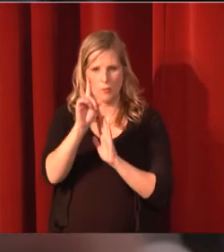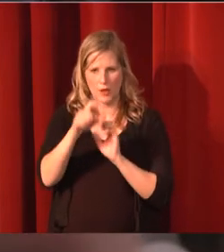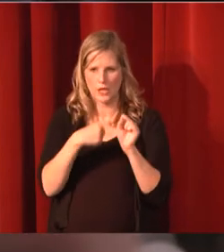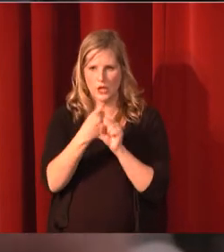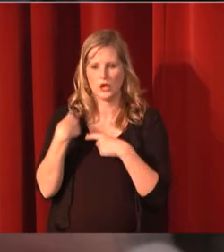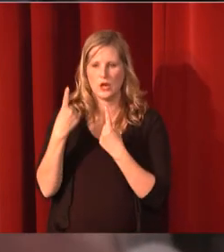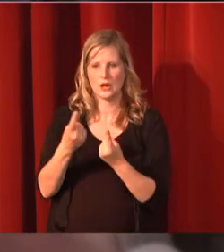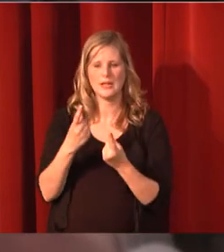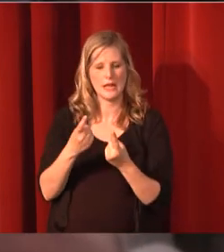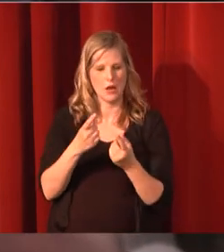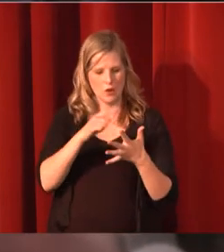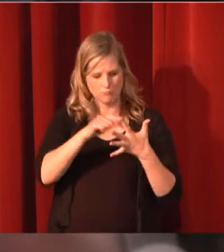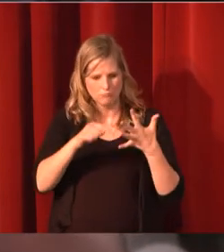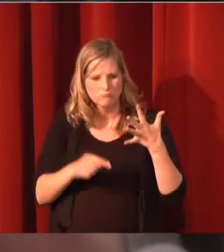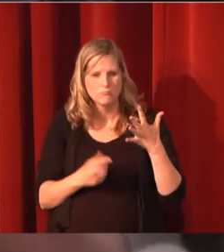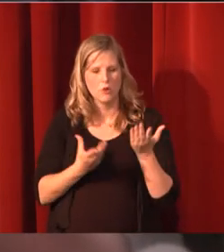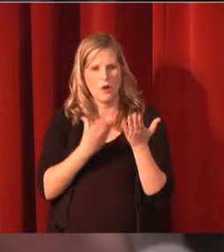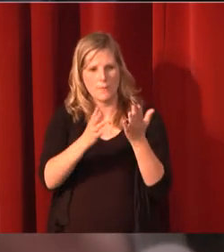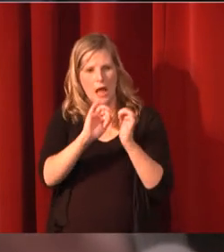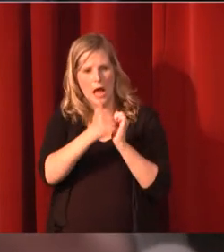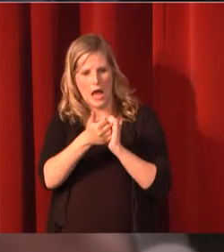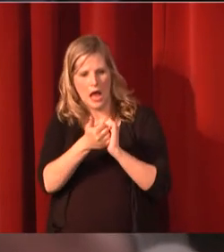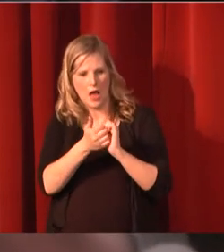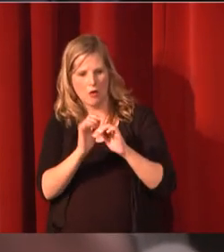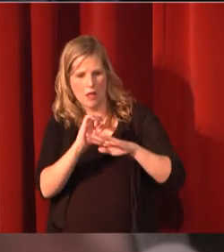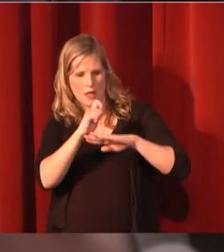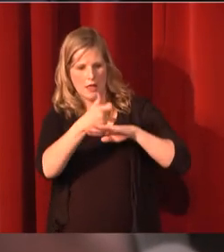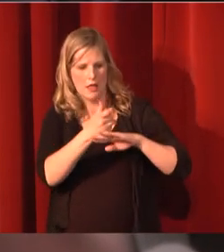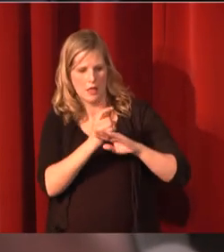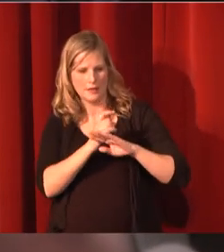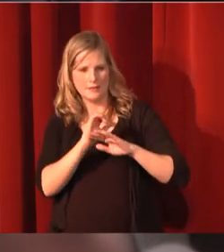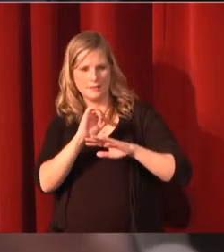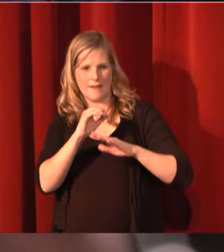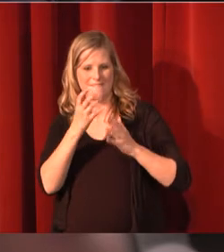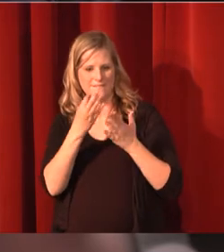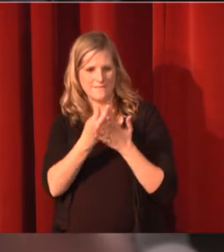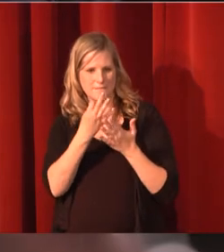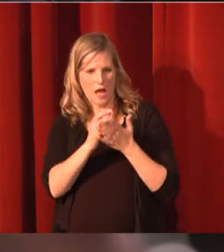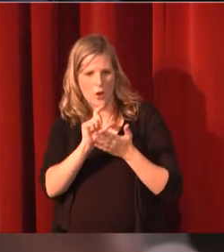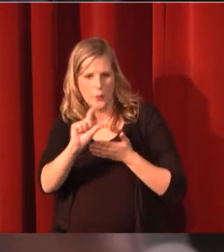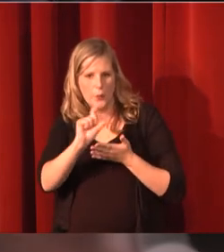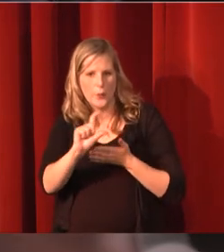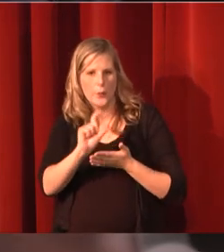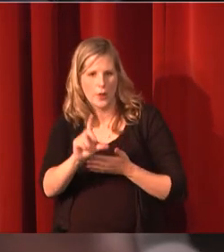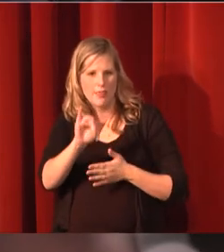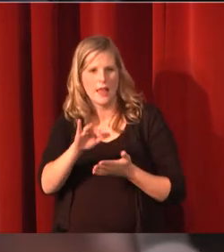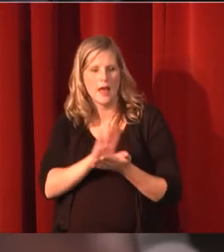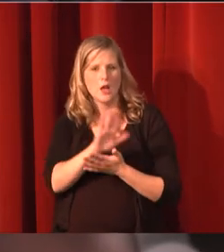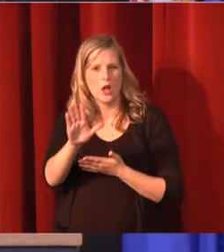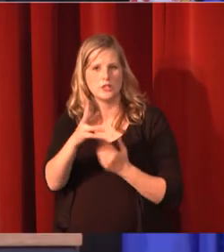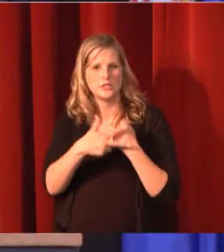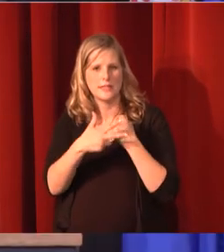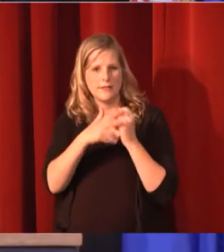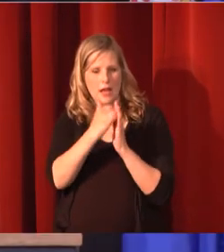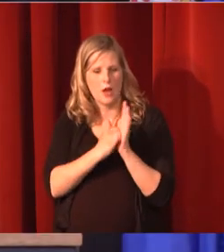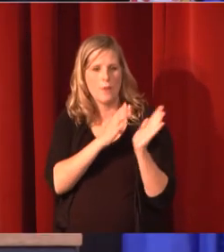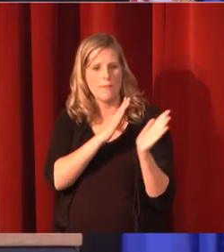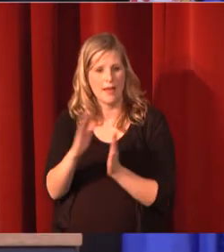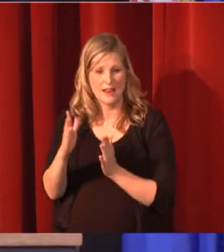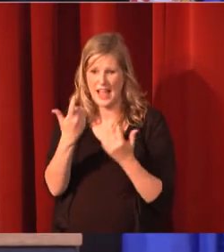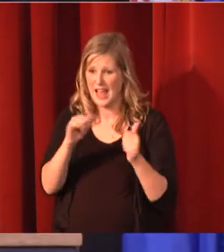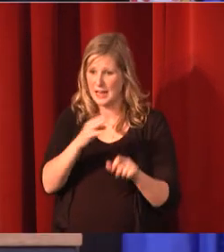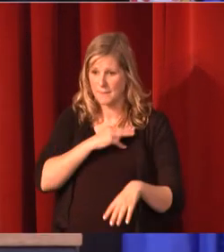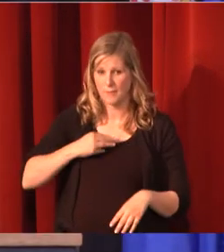set of recommendations about how to design implement and fund st. Paul's college savings accounts plan with any